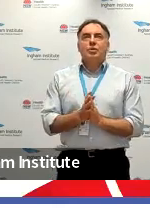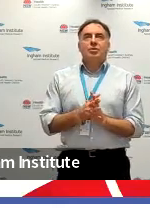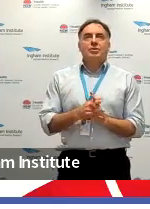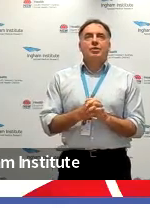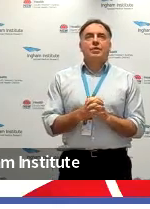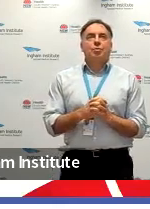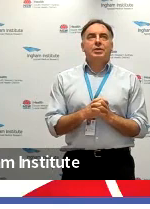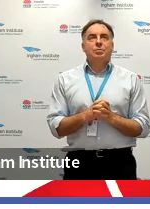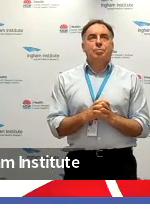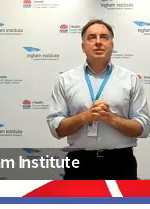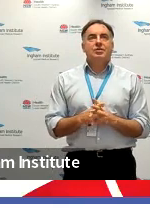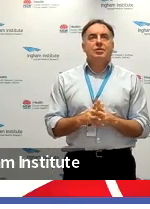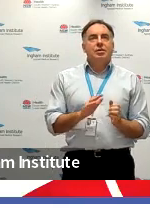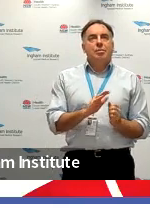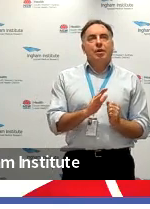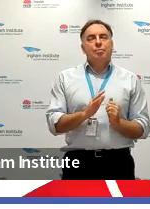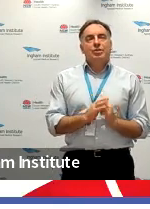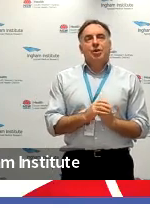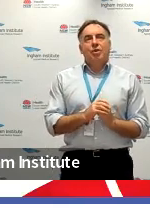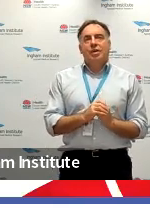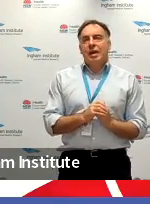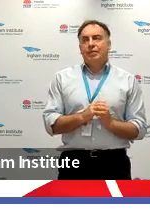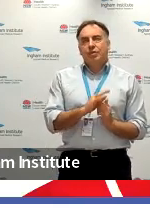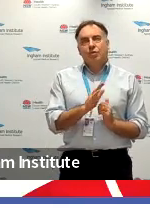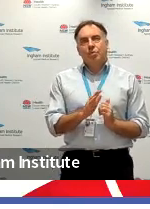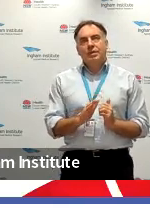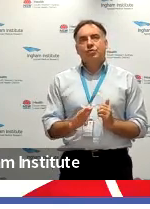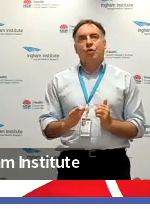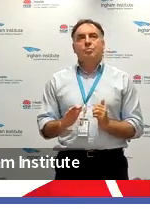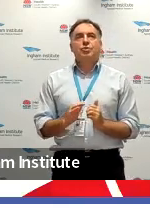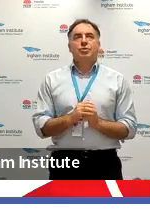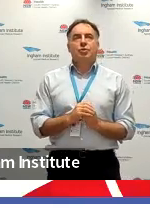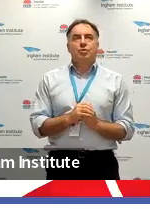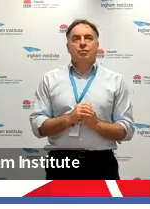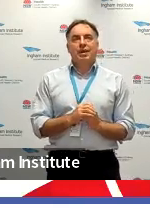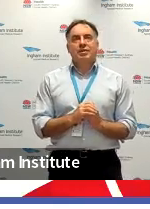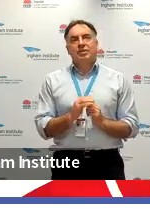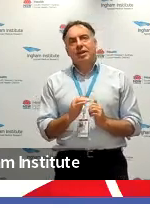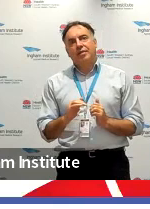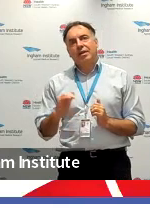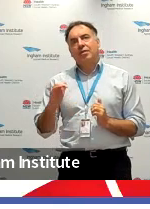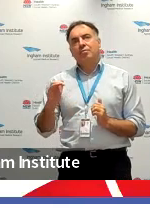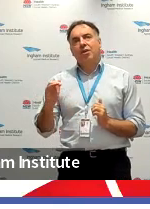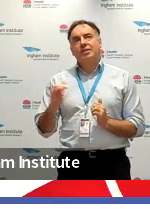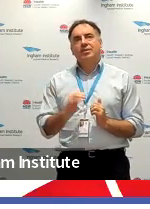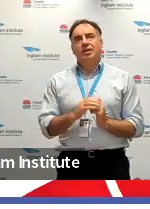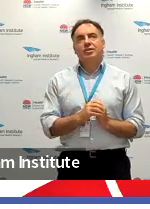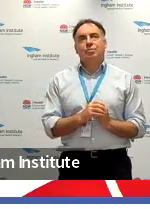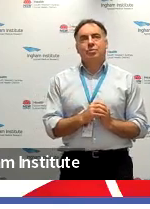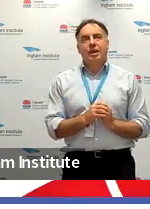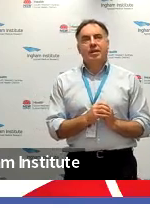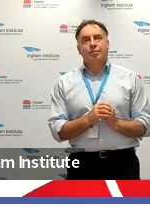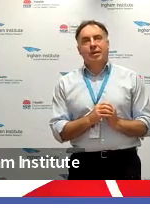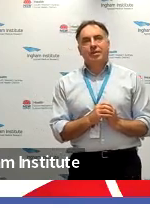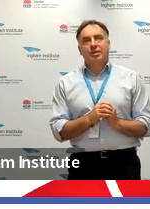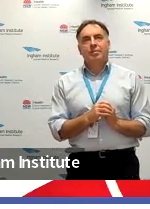through some of those individual bits and pieces, blood pressure on the left normally drops during the course of pregnancy and then rises again